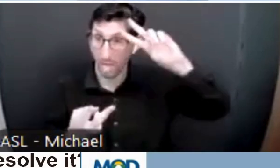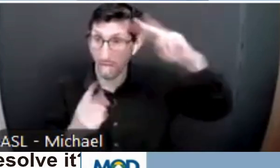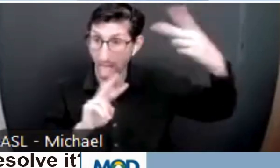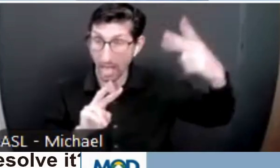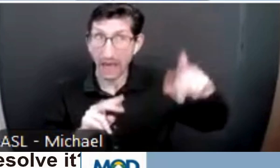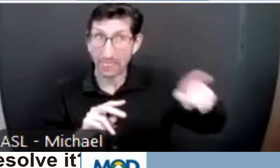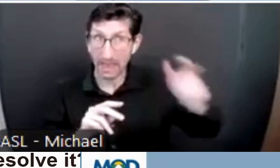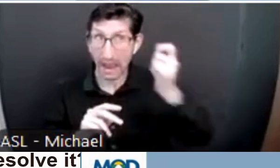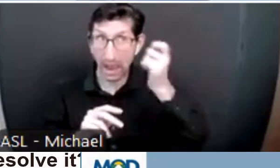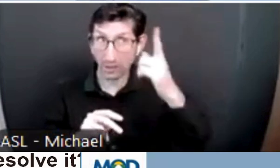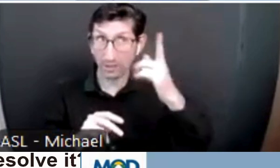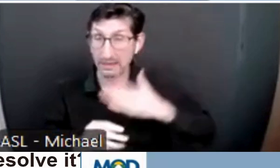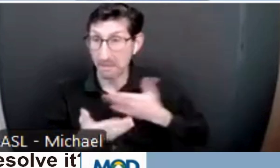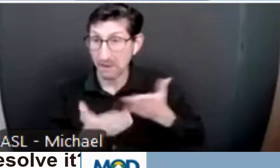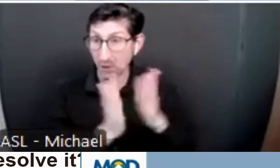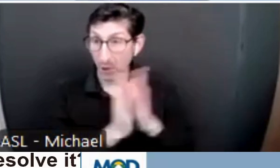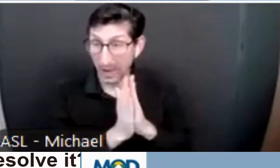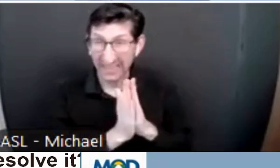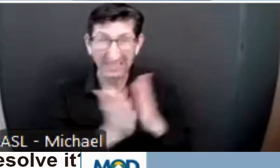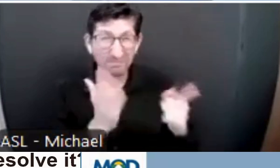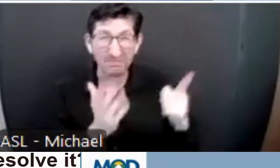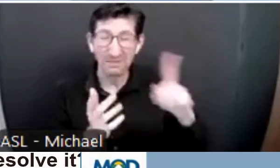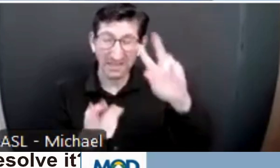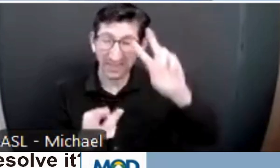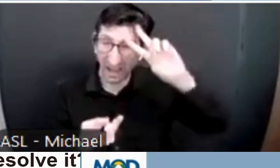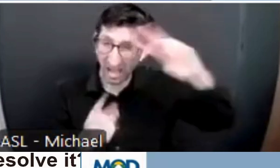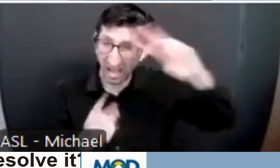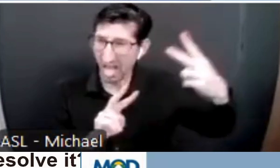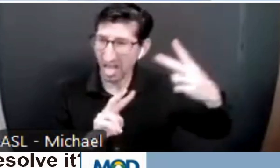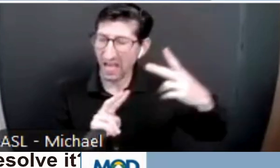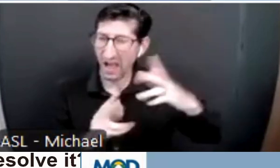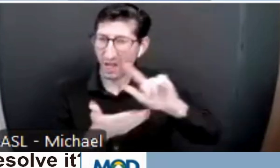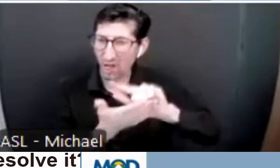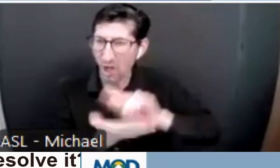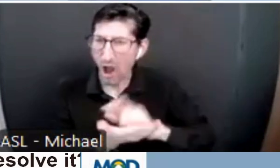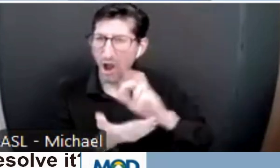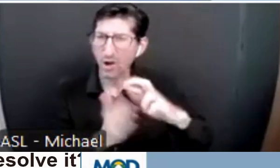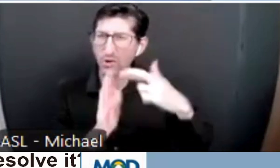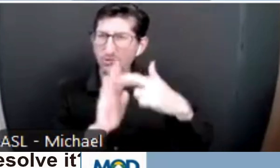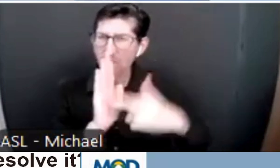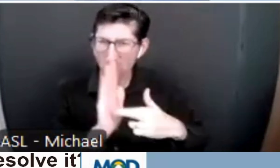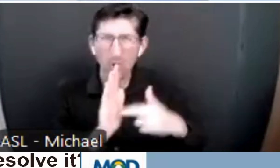they misunderstand or have misinterpreted a rule or law that I can speak to?